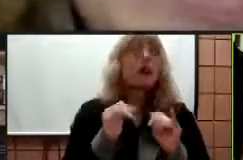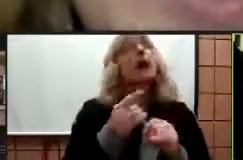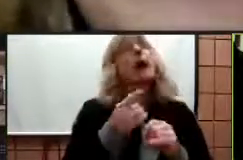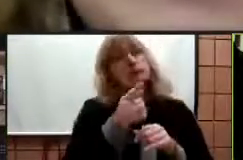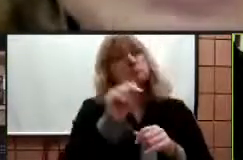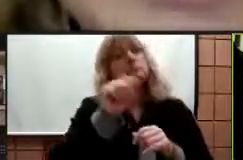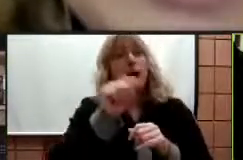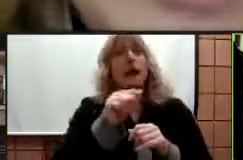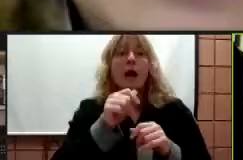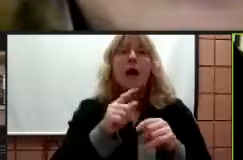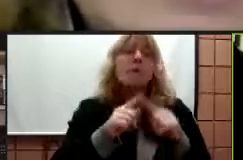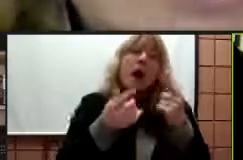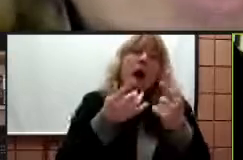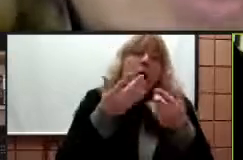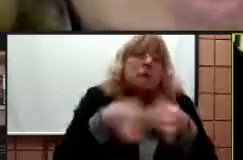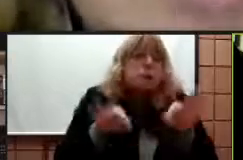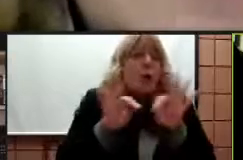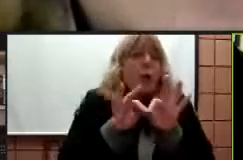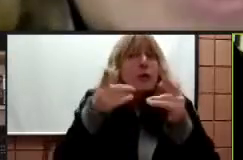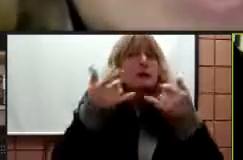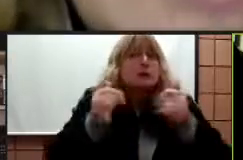table to have the conversation